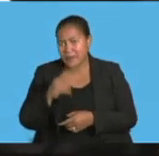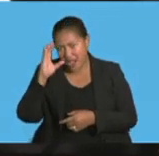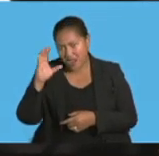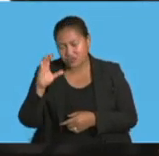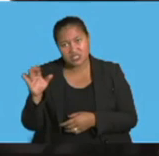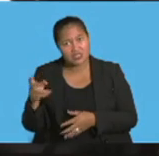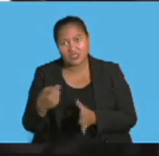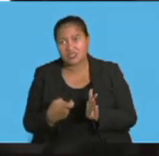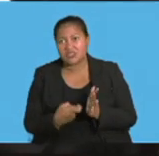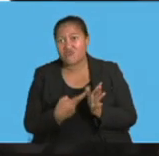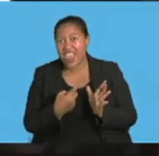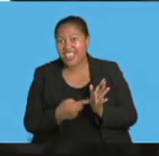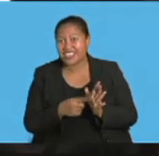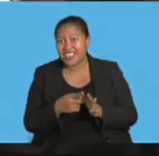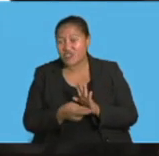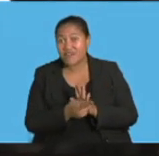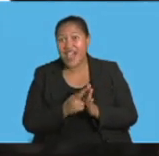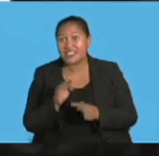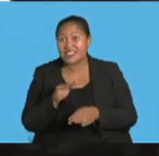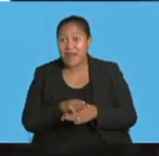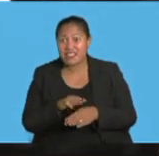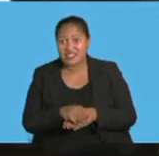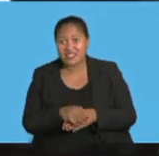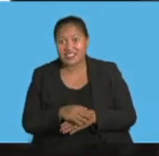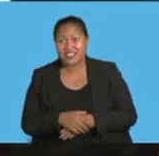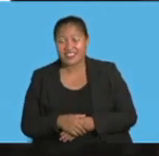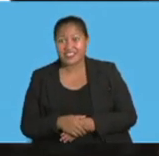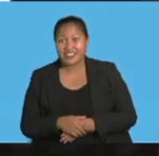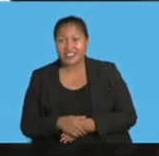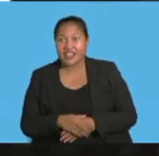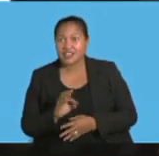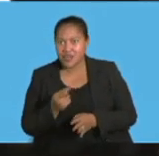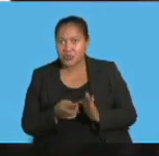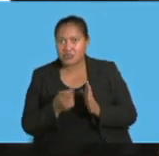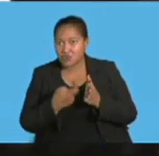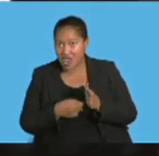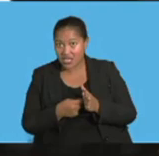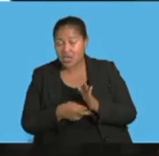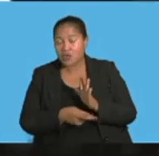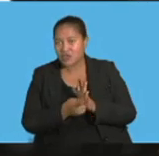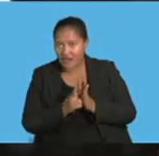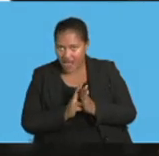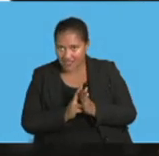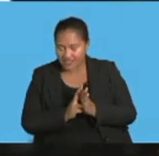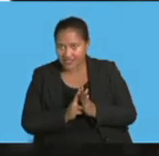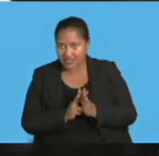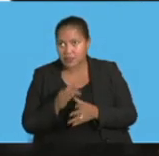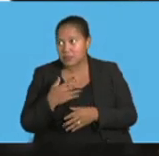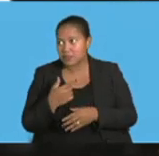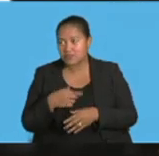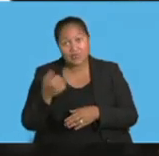are revised on a monthly basis. Some countries the rates are revised quarterly or 6